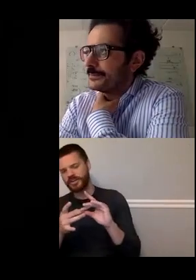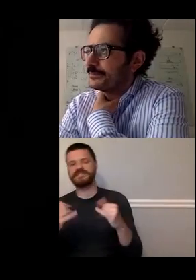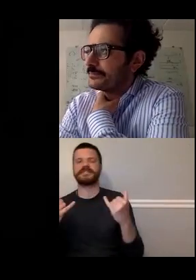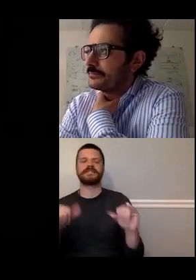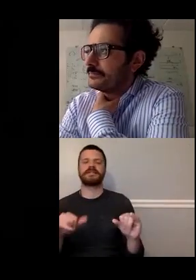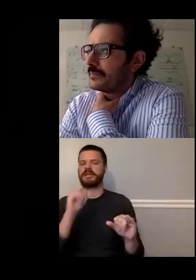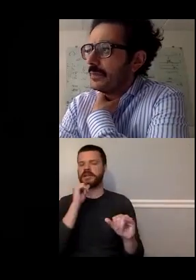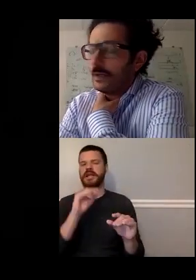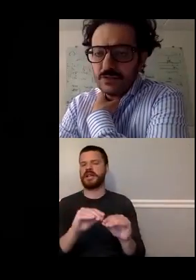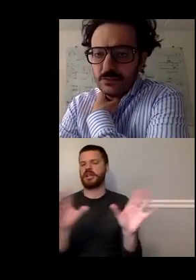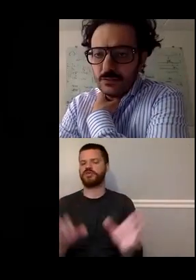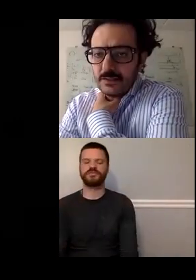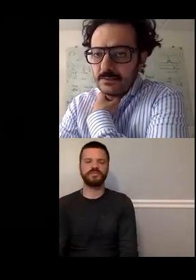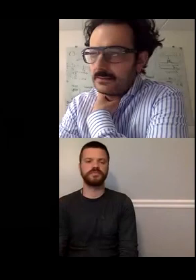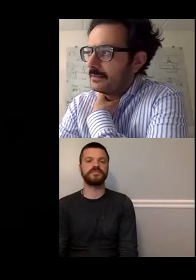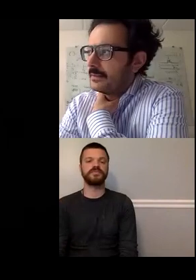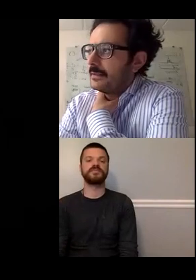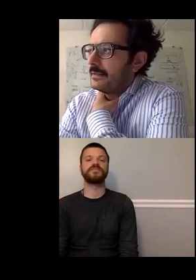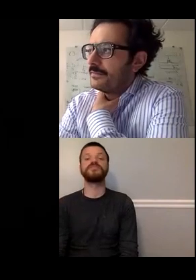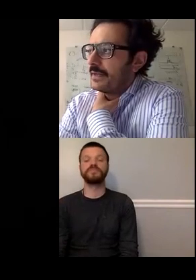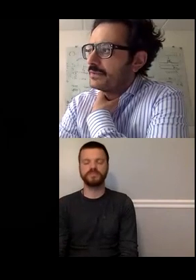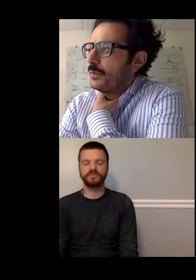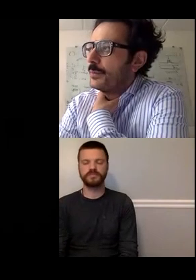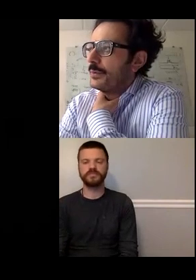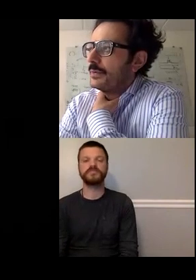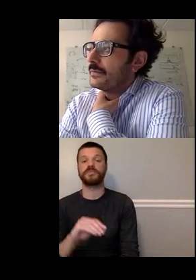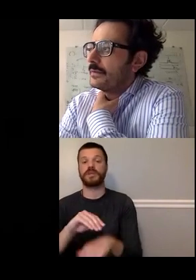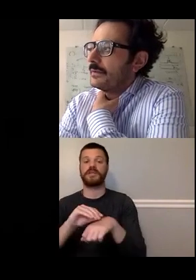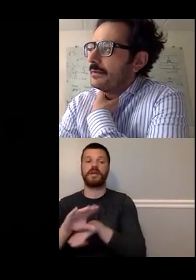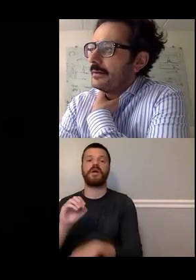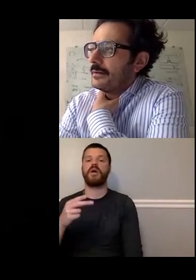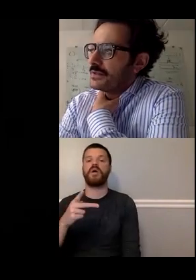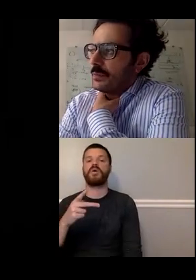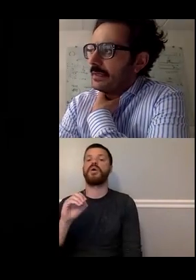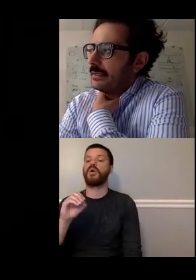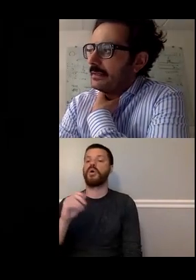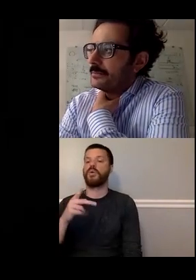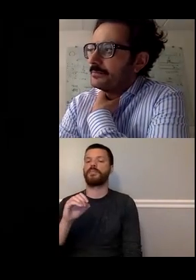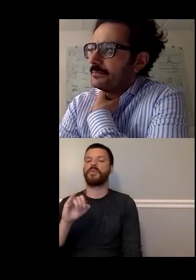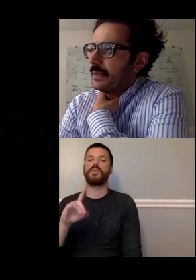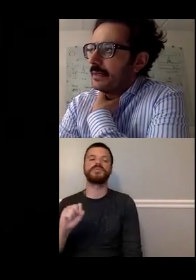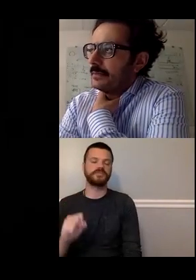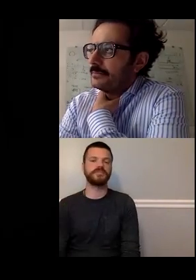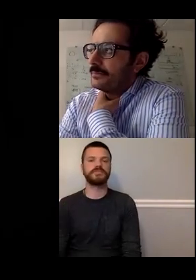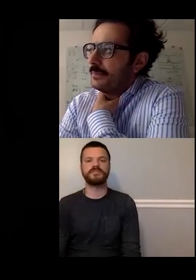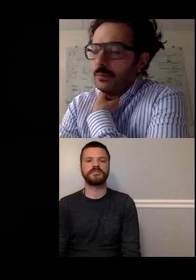unclear. We are trying to look at the effects of opioids. Just quickly here,